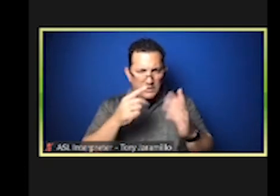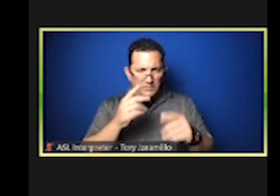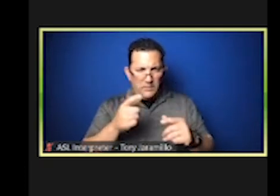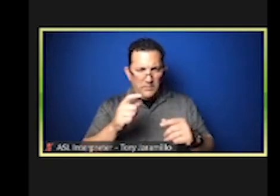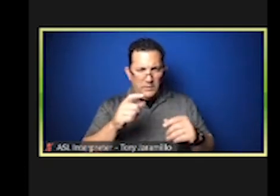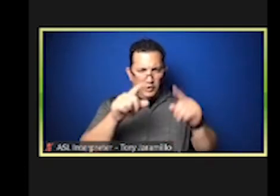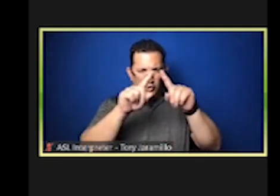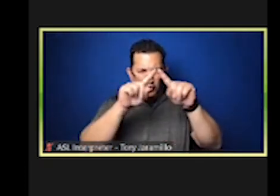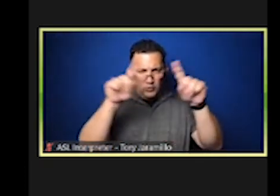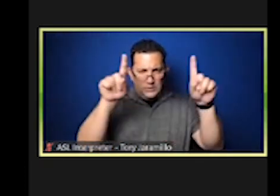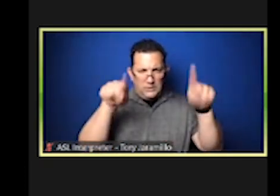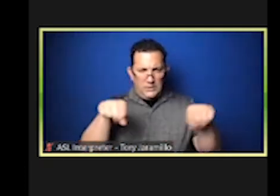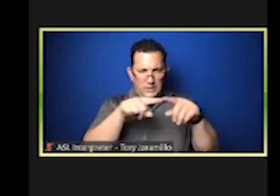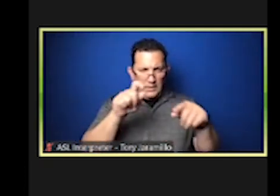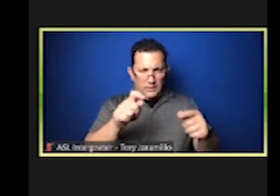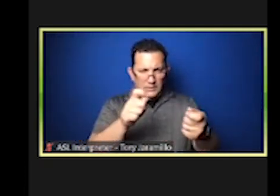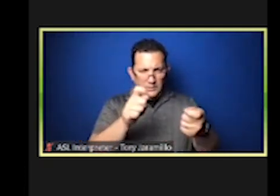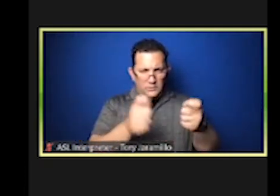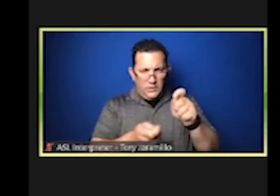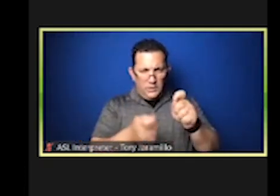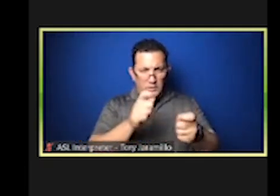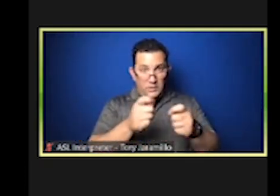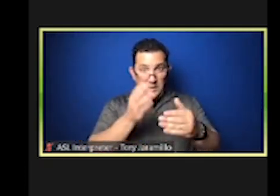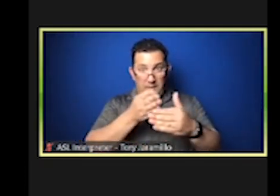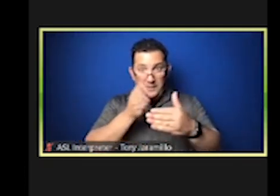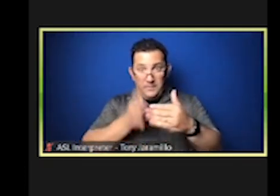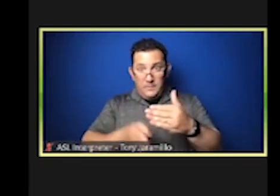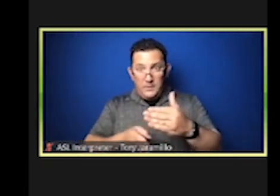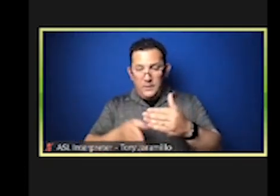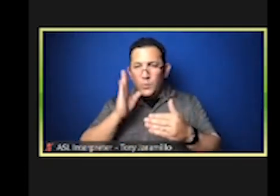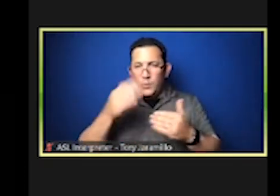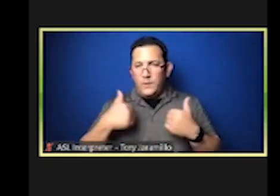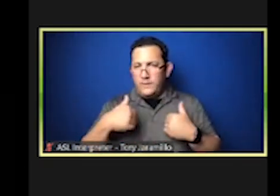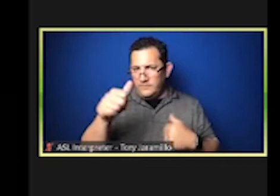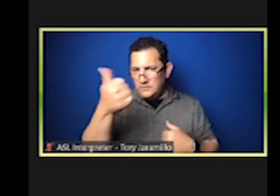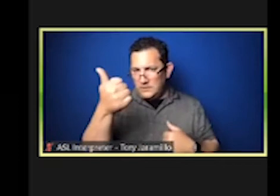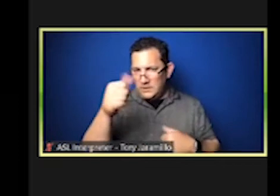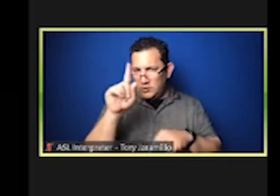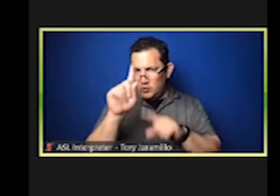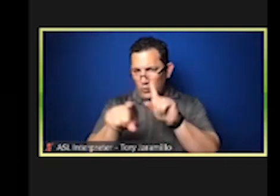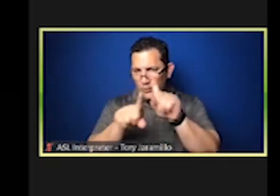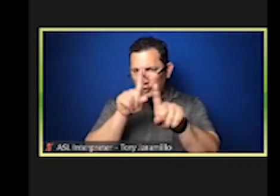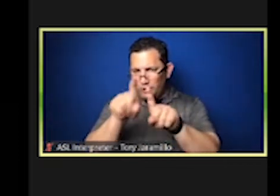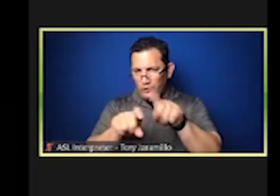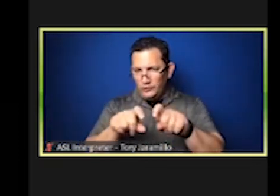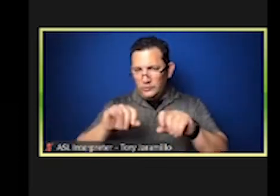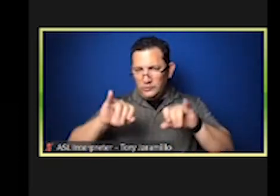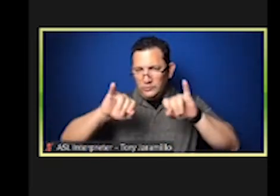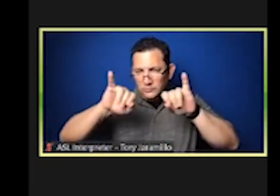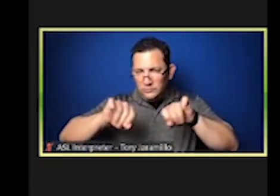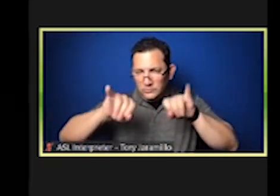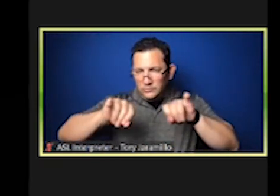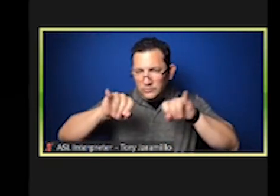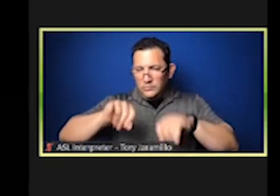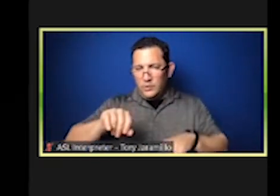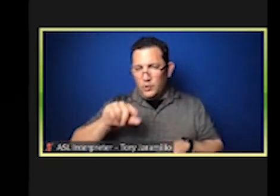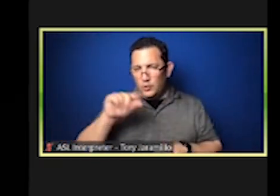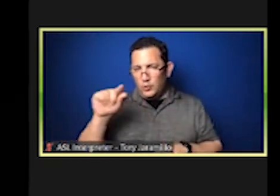complete the assignment, the lesson will conclude with a 10-question quiz.